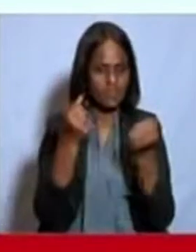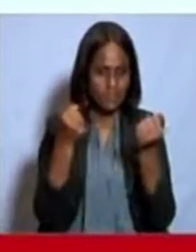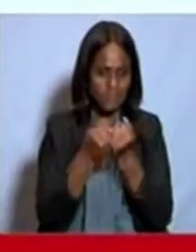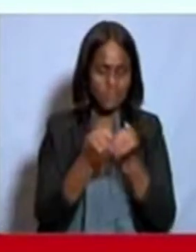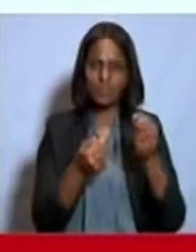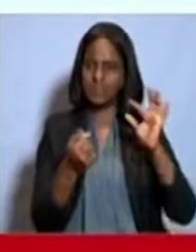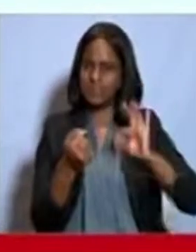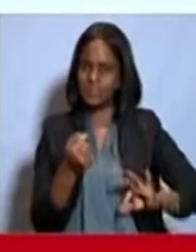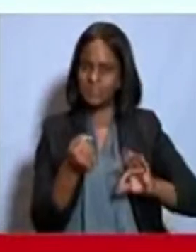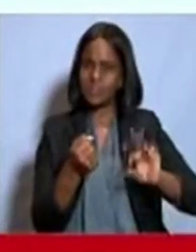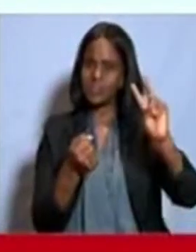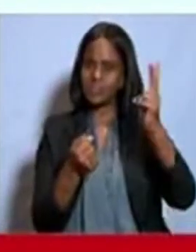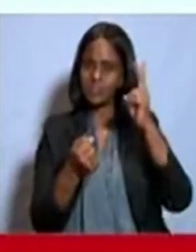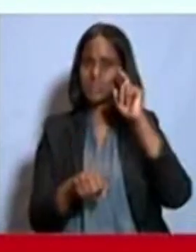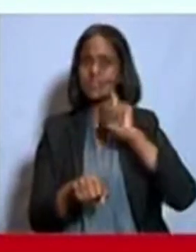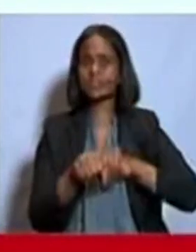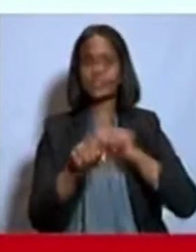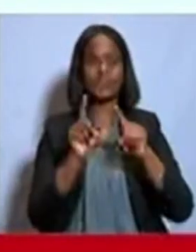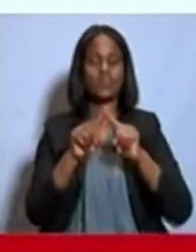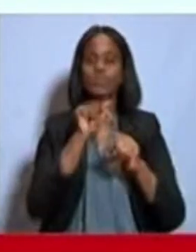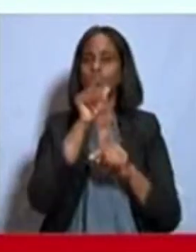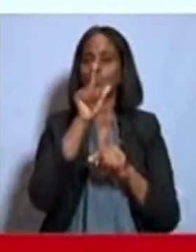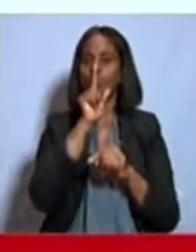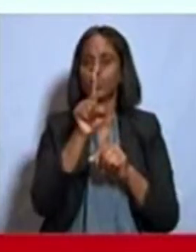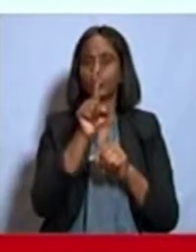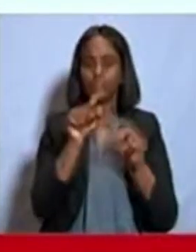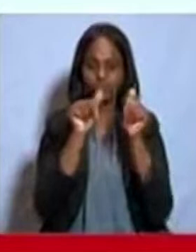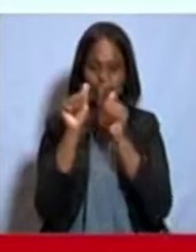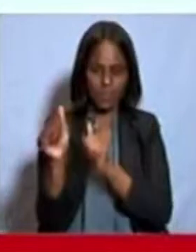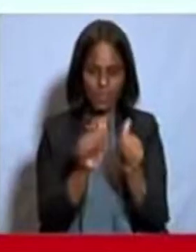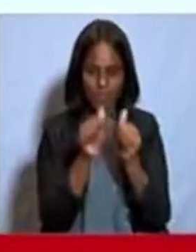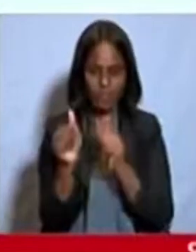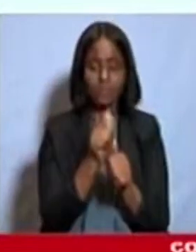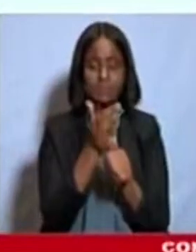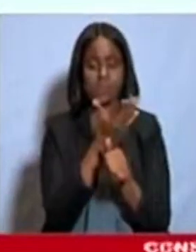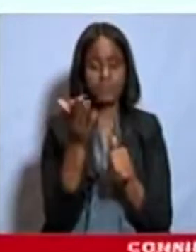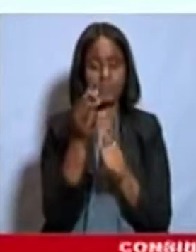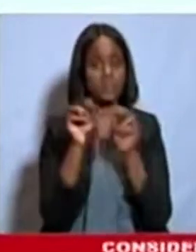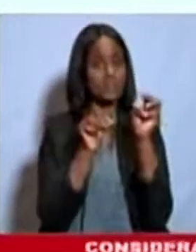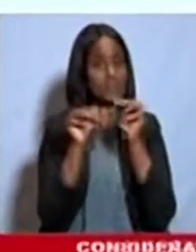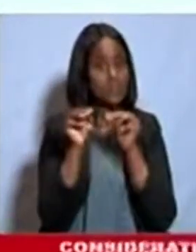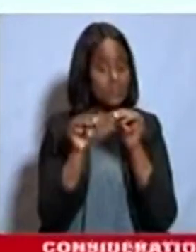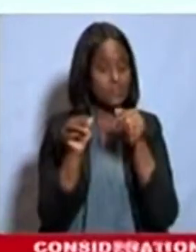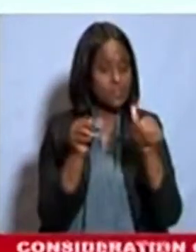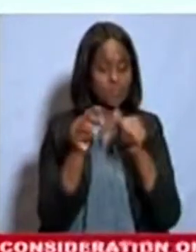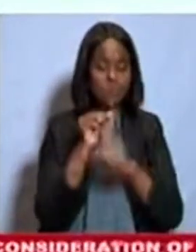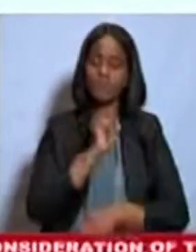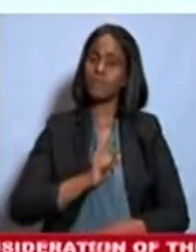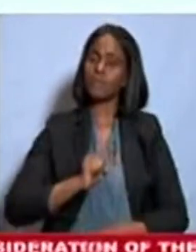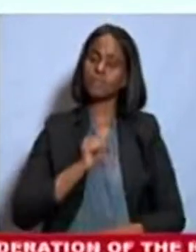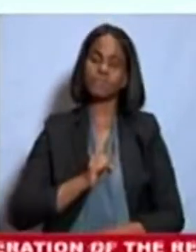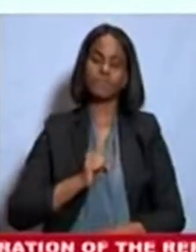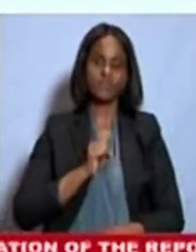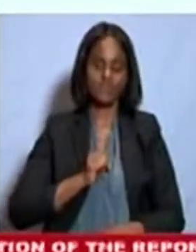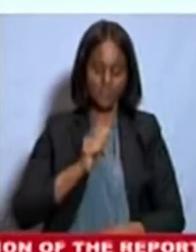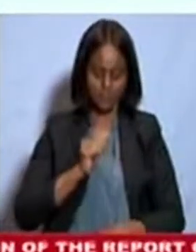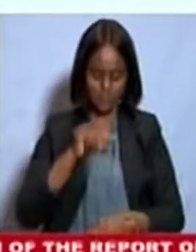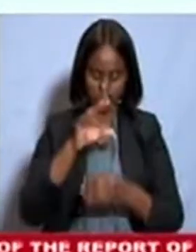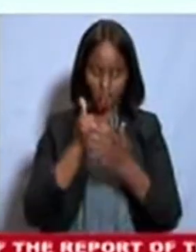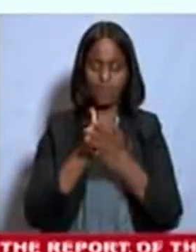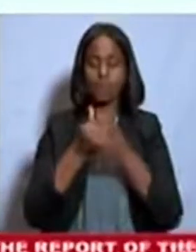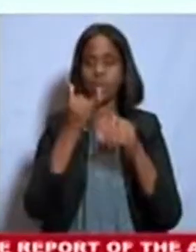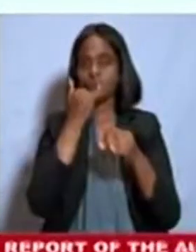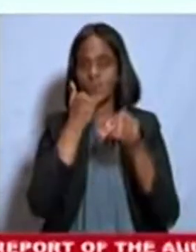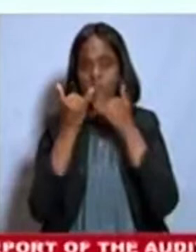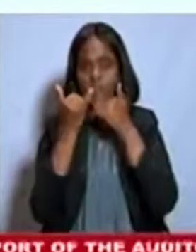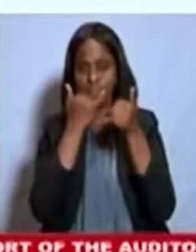twice when in fact not. Corrective action. Management deeply regrets the aforementioned